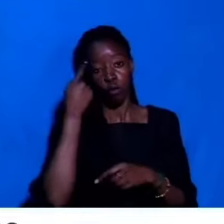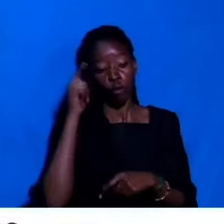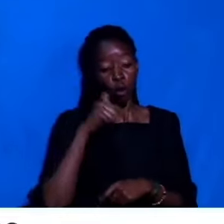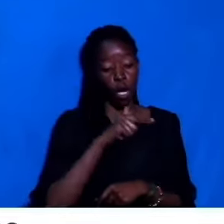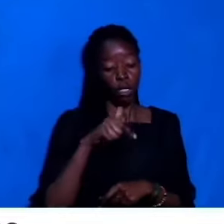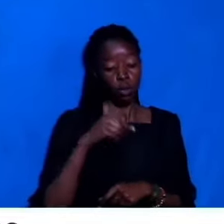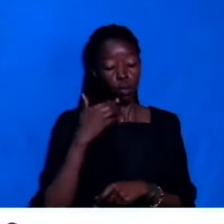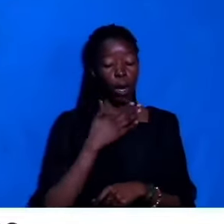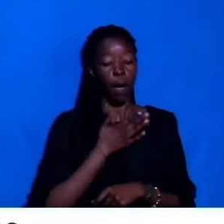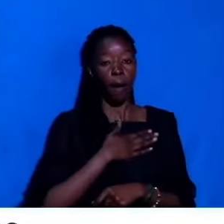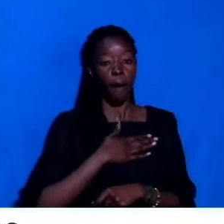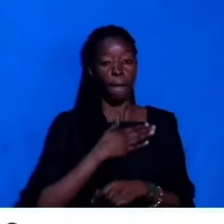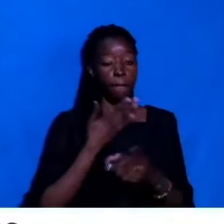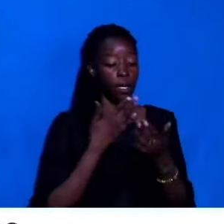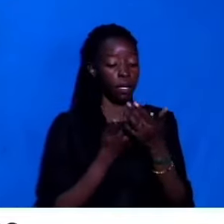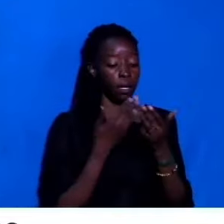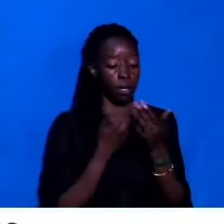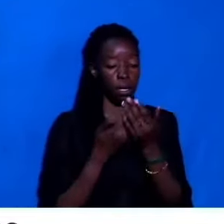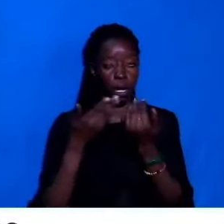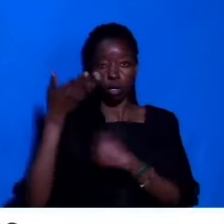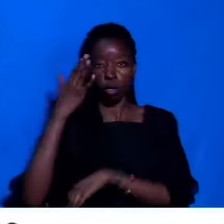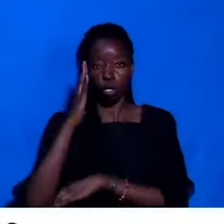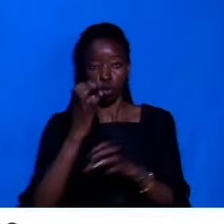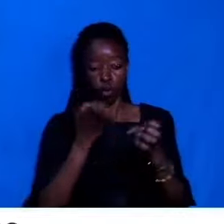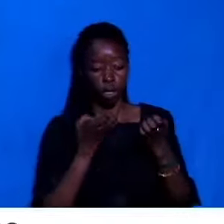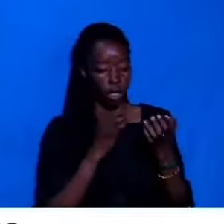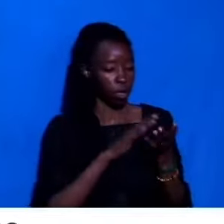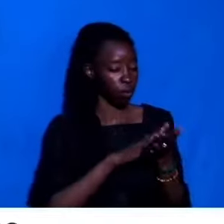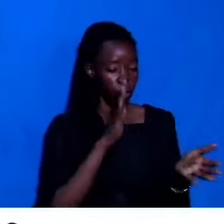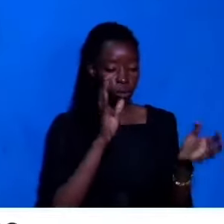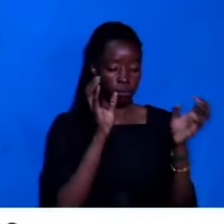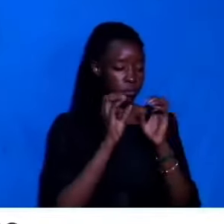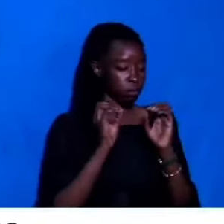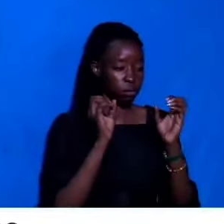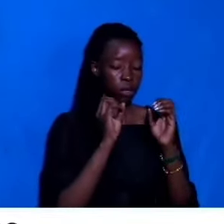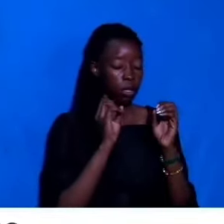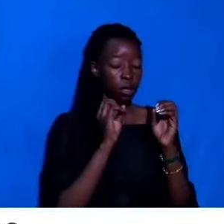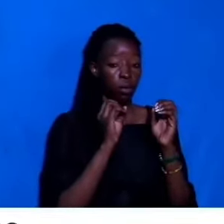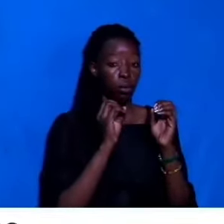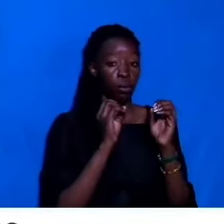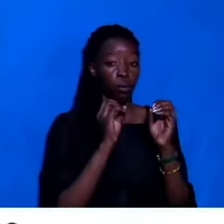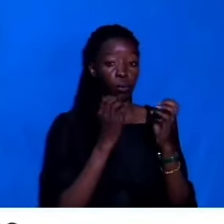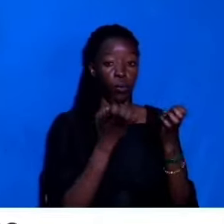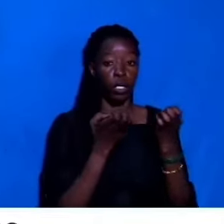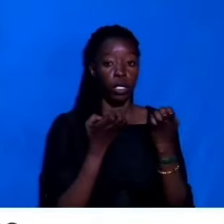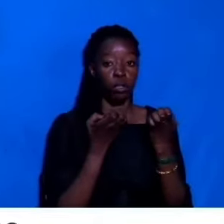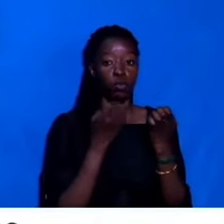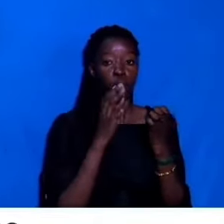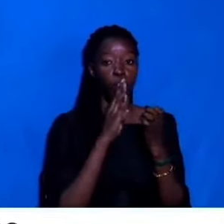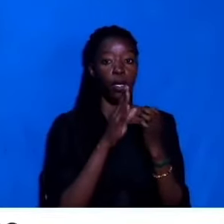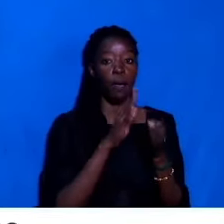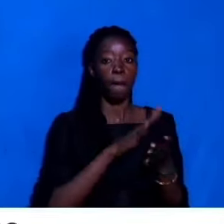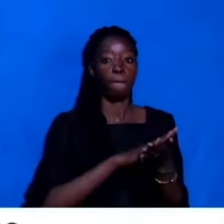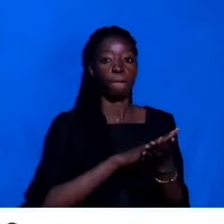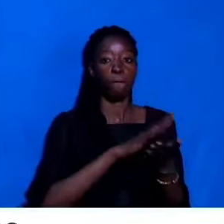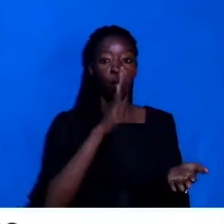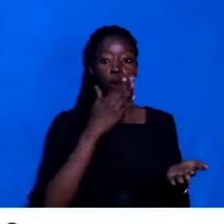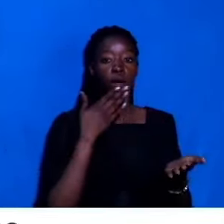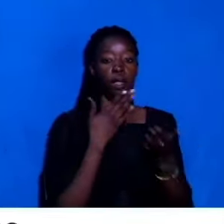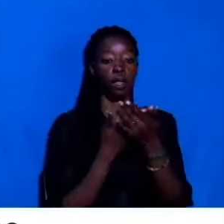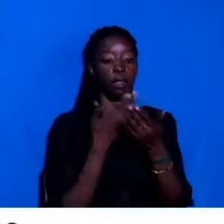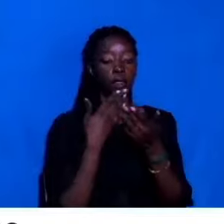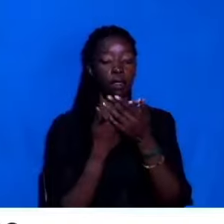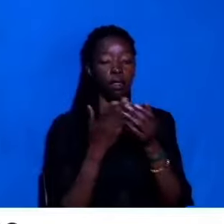God, we do not need more to be thankful. We just need to be more thankful. Let us learn to see the best of in